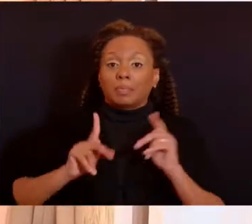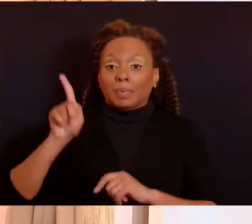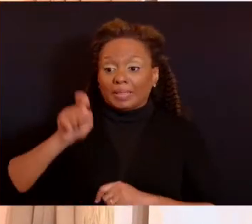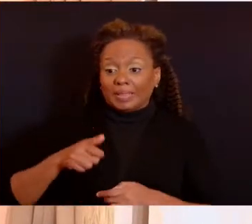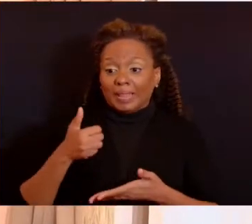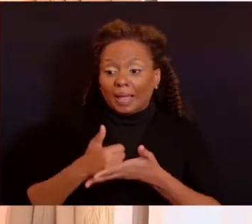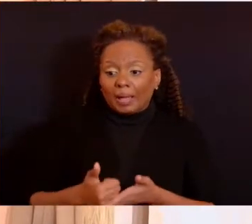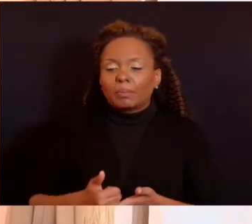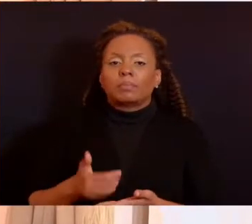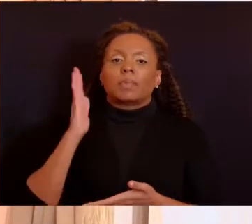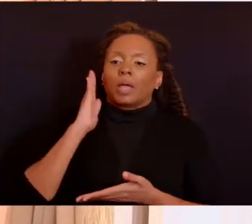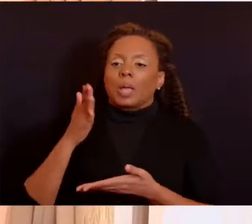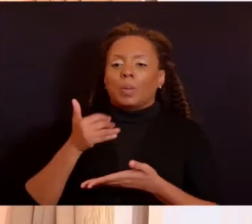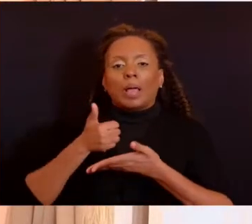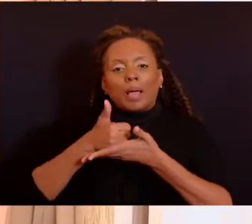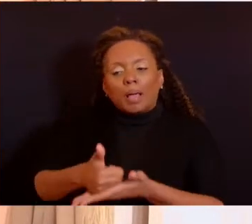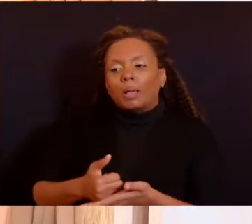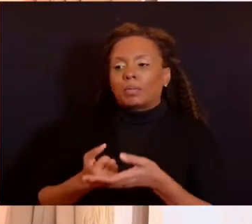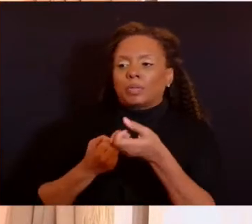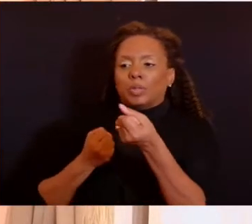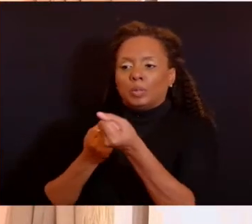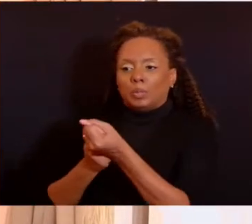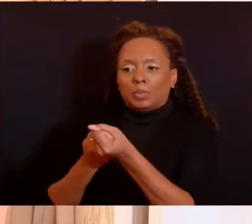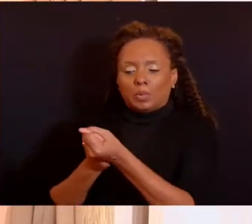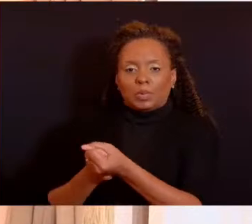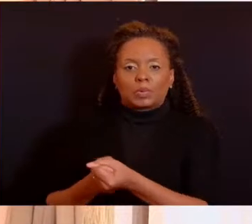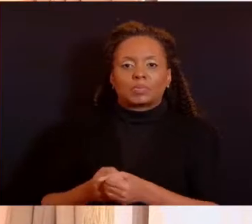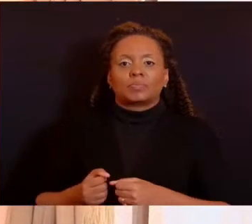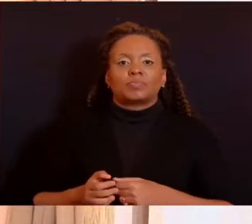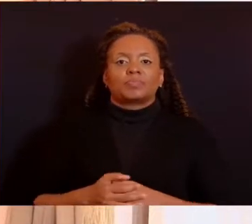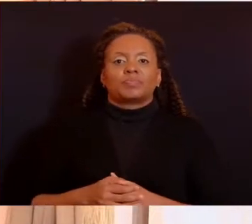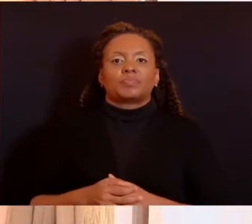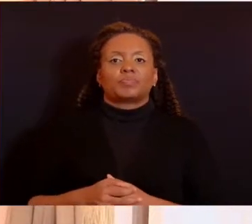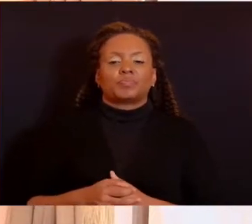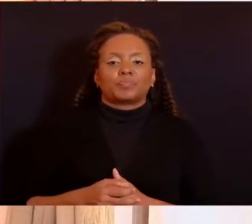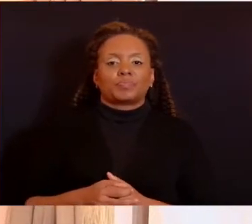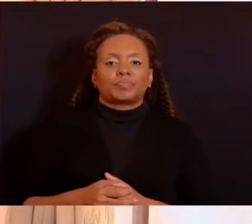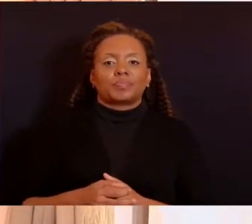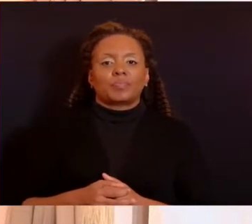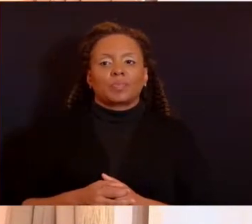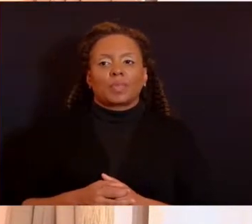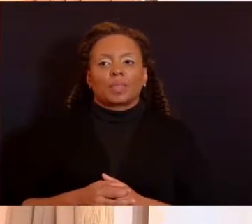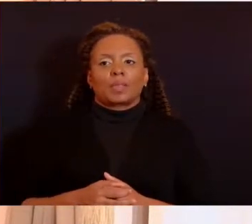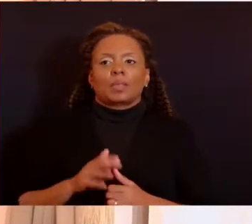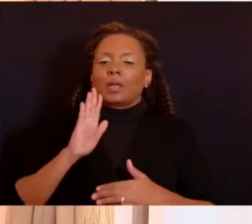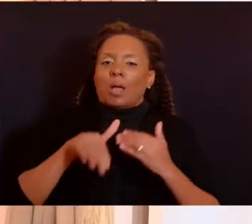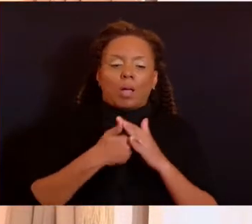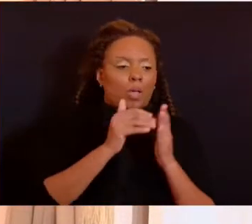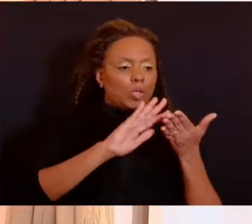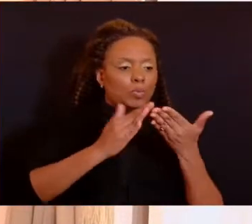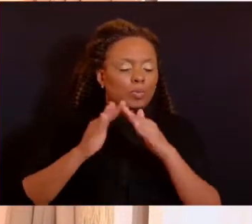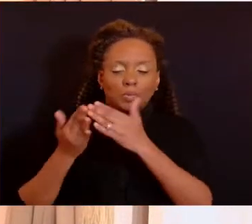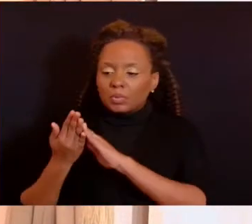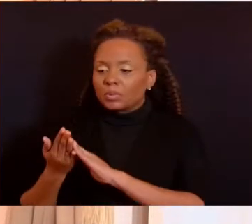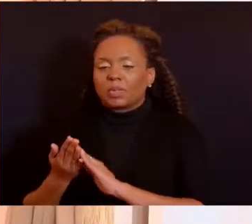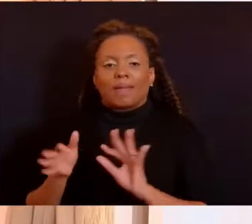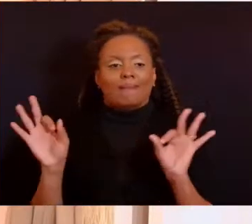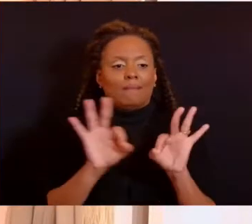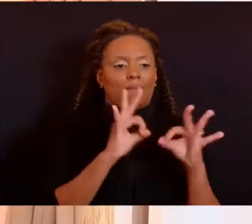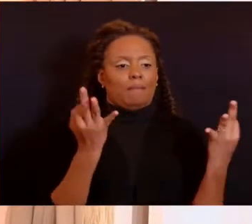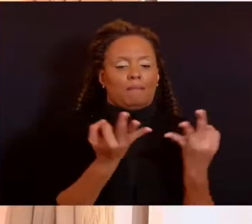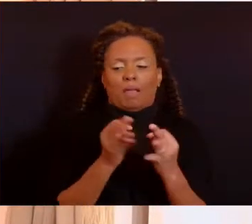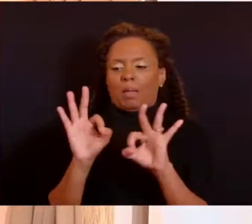over the next few days. And we ask one another in communities, in families, to look out and to take